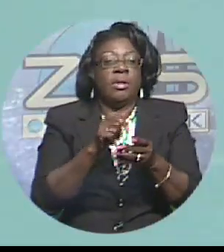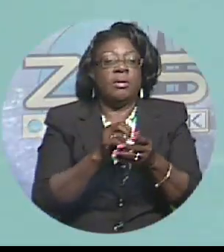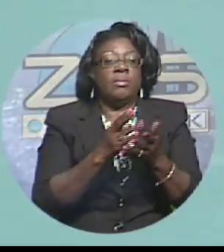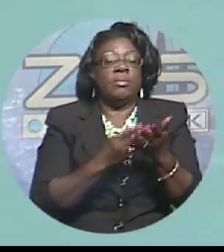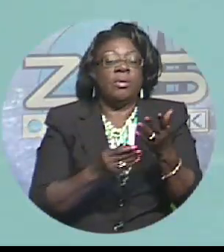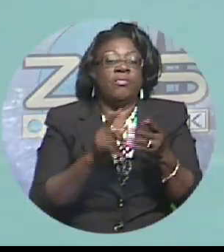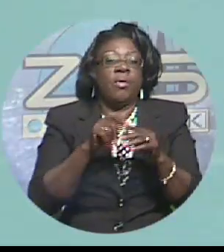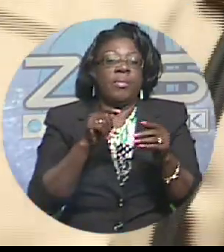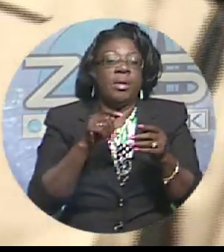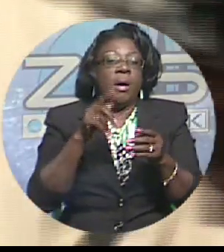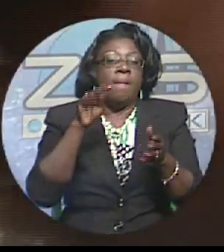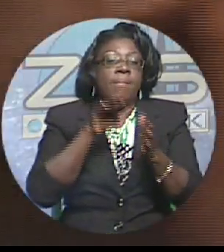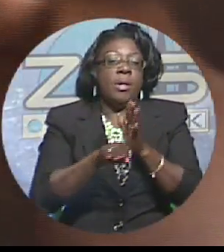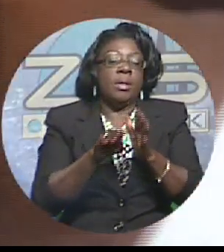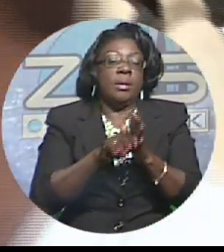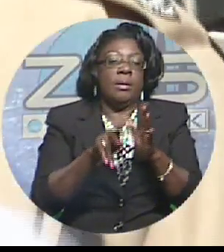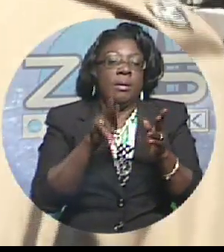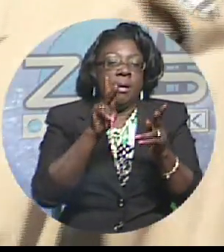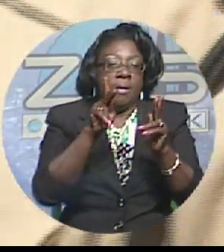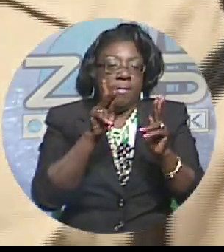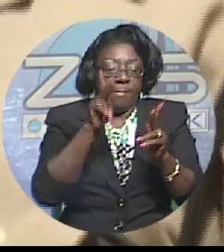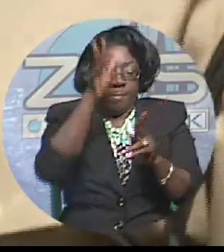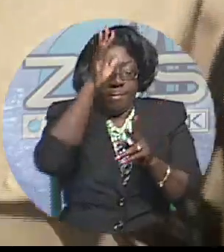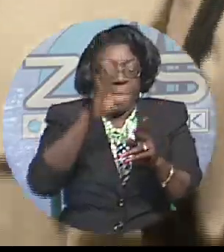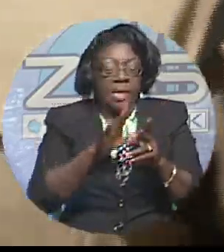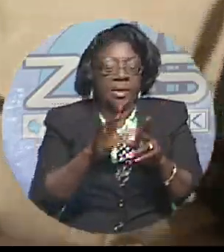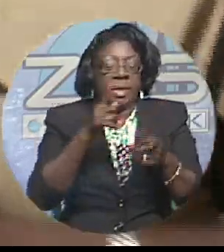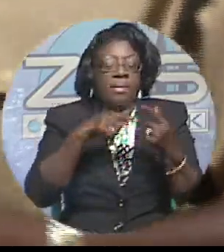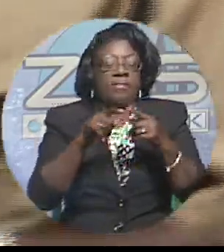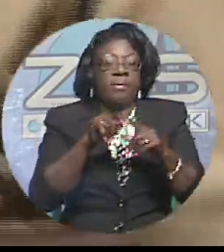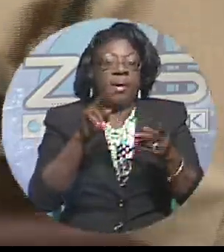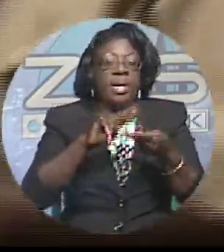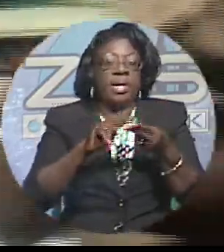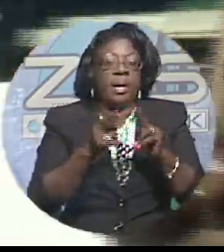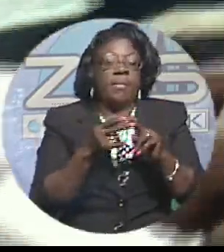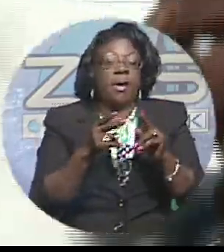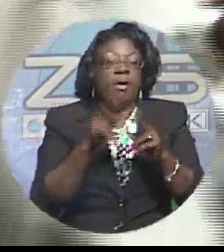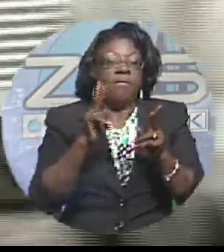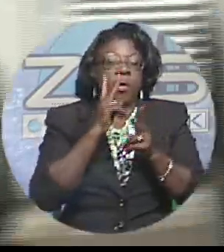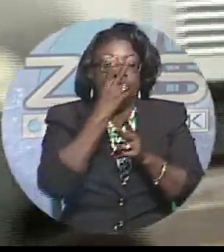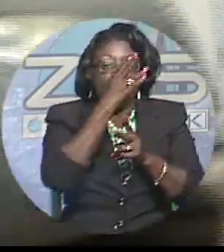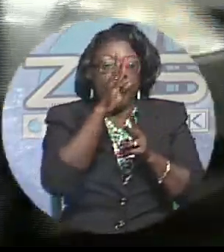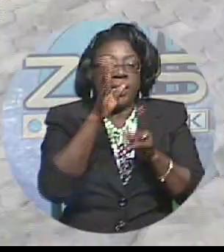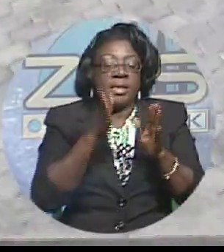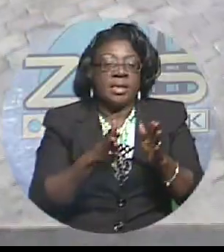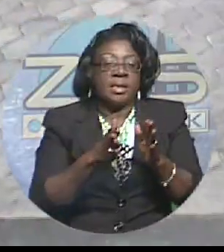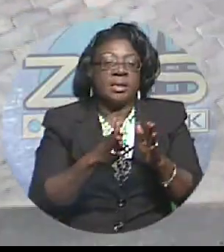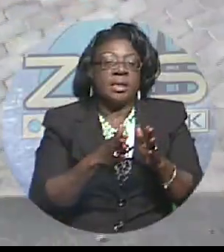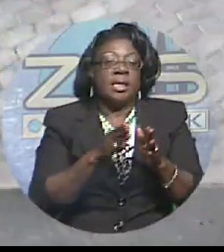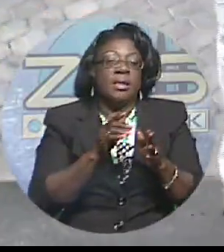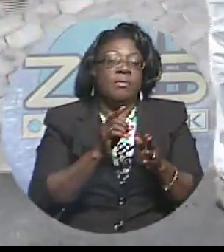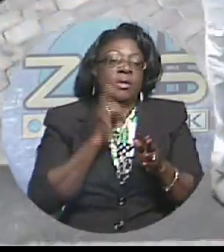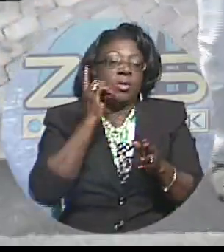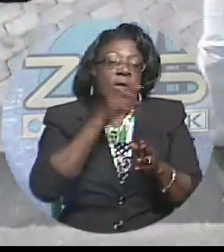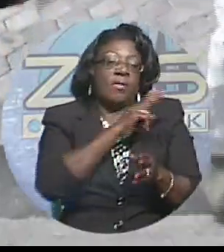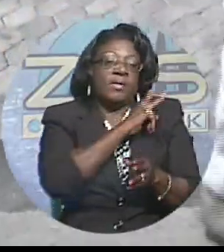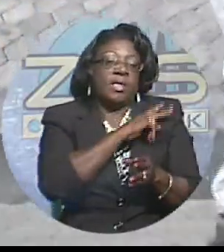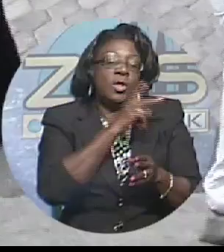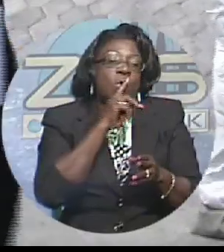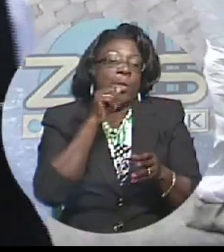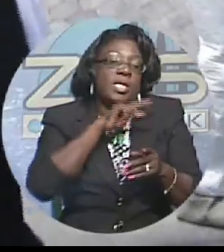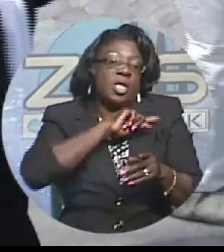Philip Vasily, blood samples from a number of witnesses, including the wife of the deceased, Donna Vasily, who is accused of his